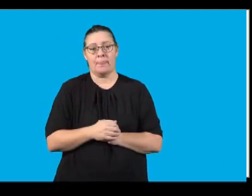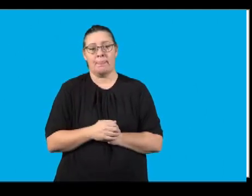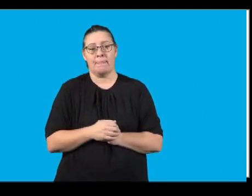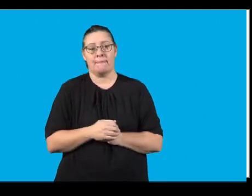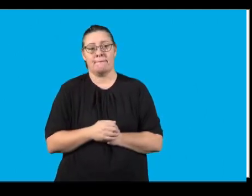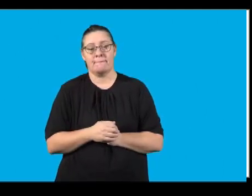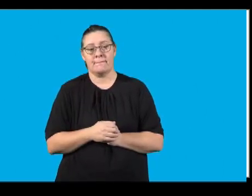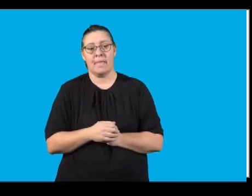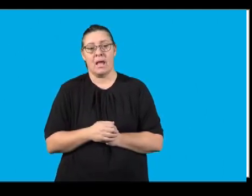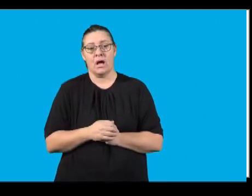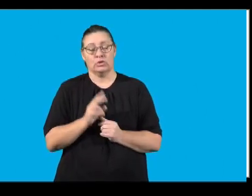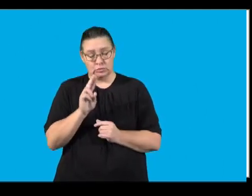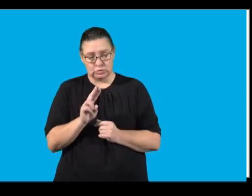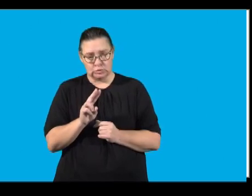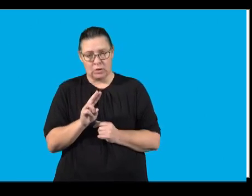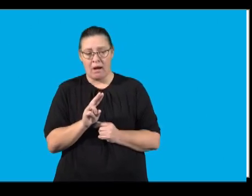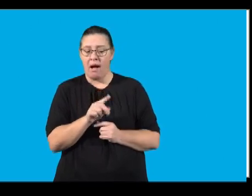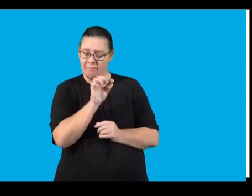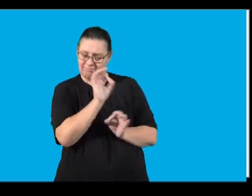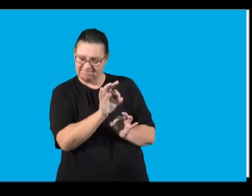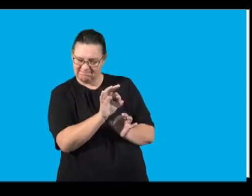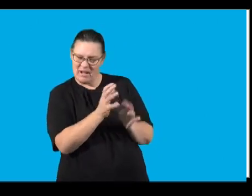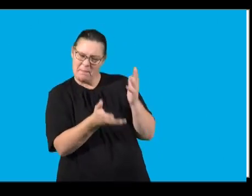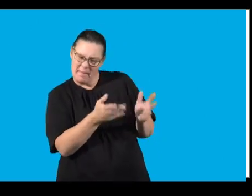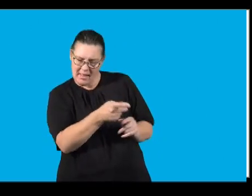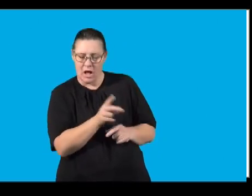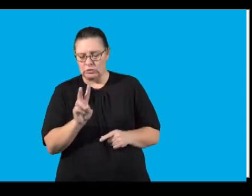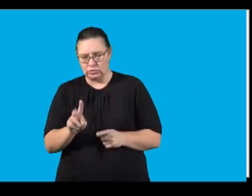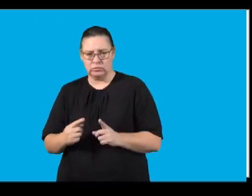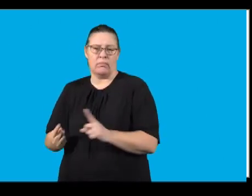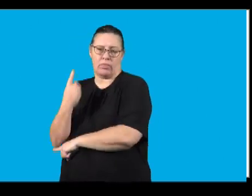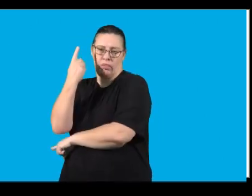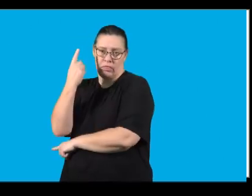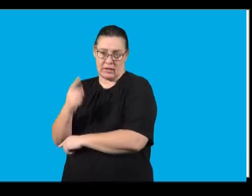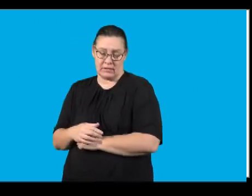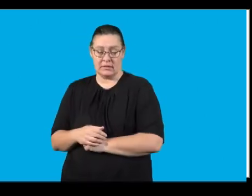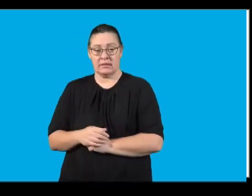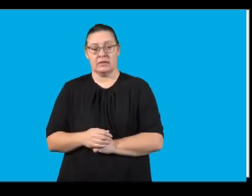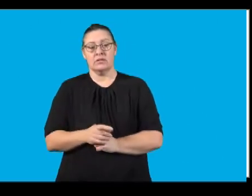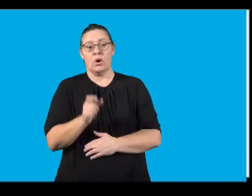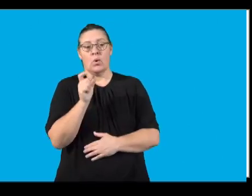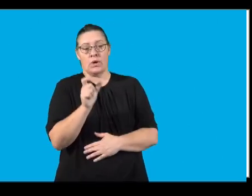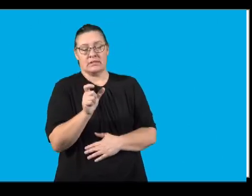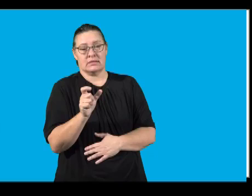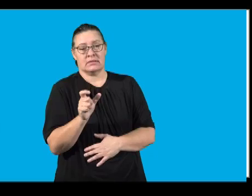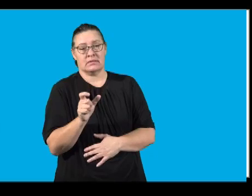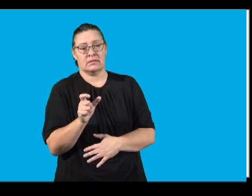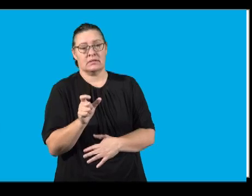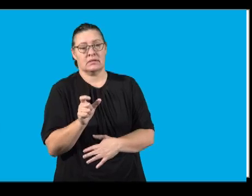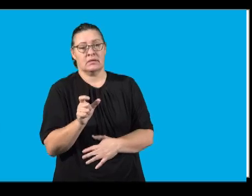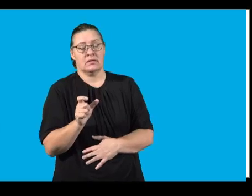quite close and 2 that are going to be totally off, all right? So in this instance, remember, the